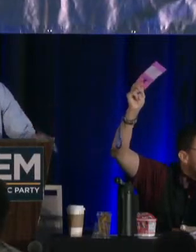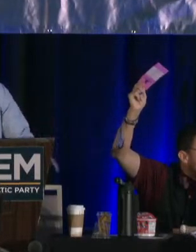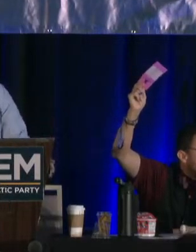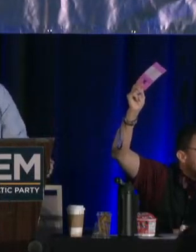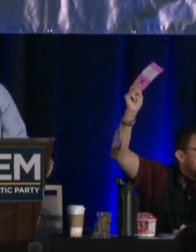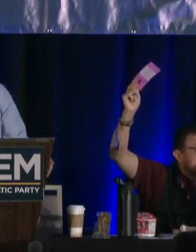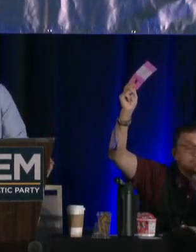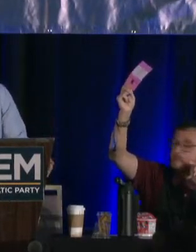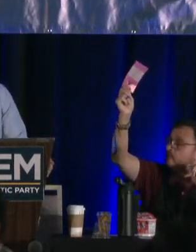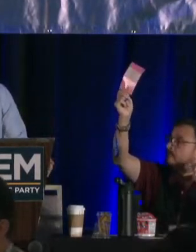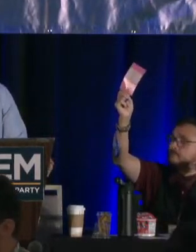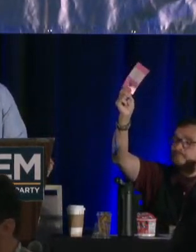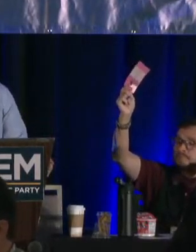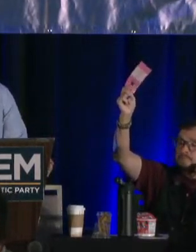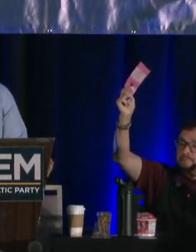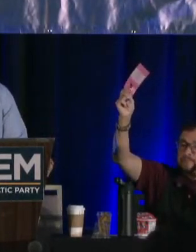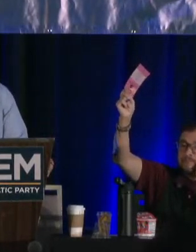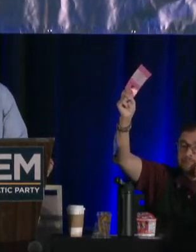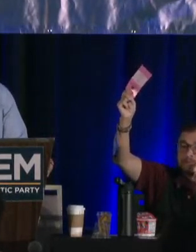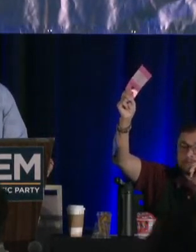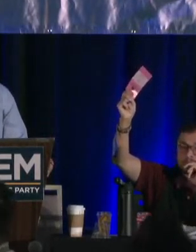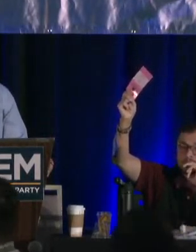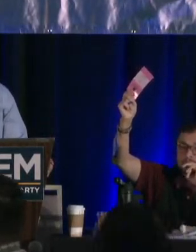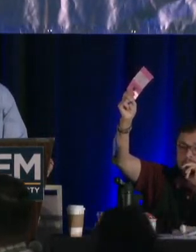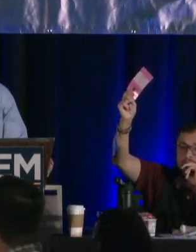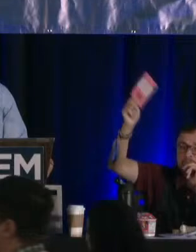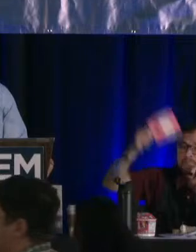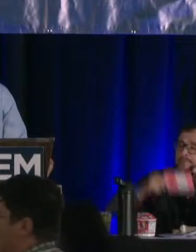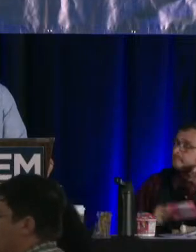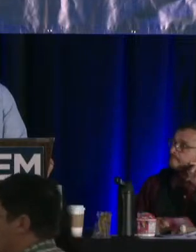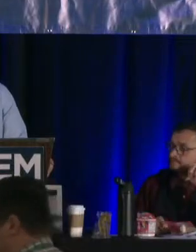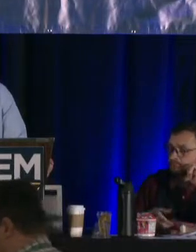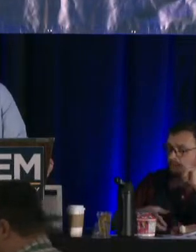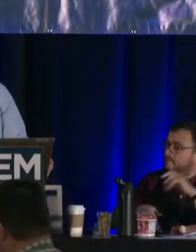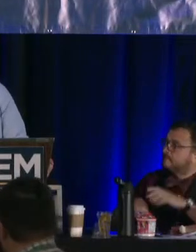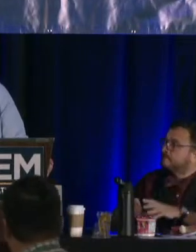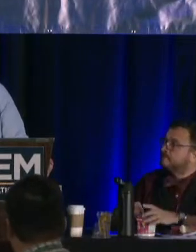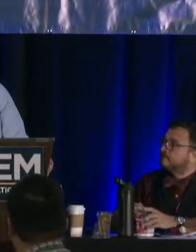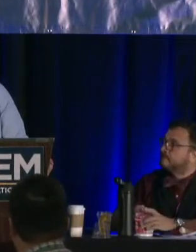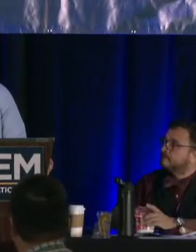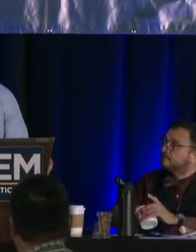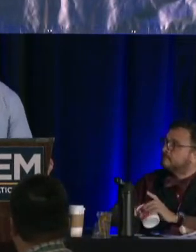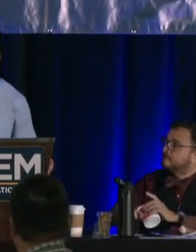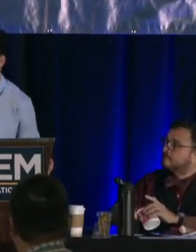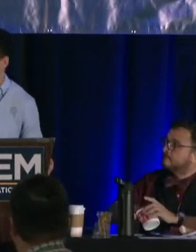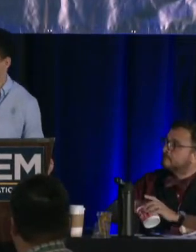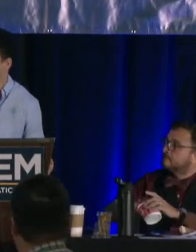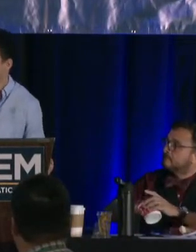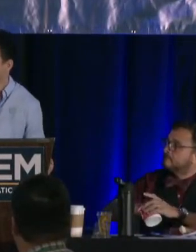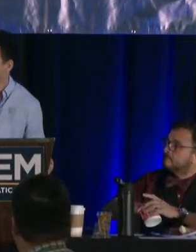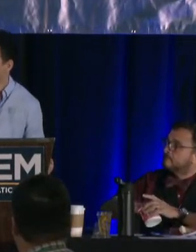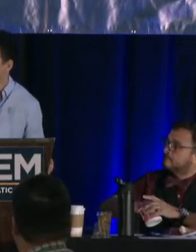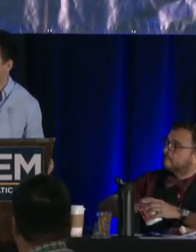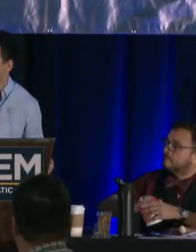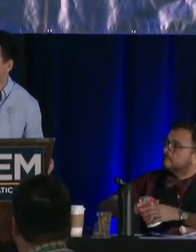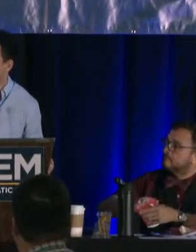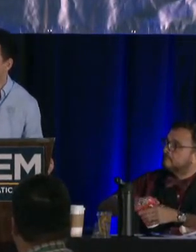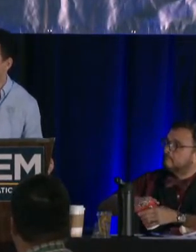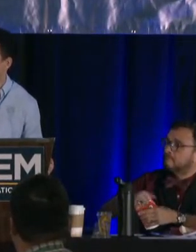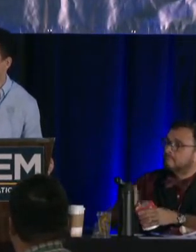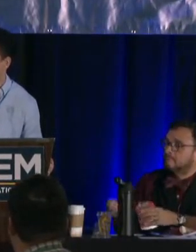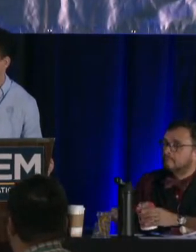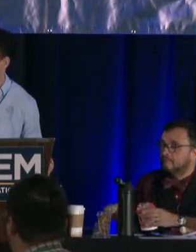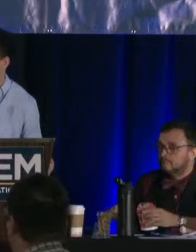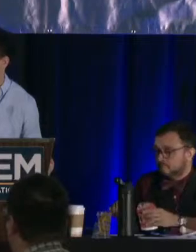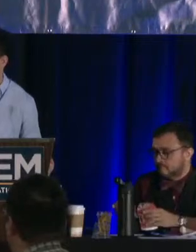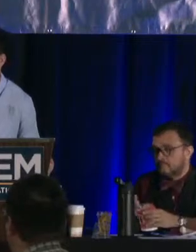cards down at this point. Just put the cards down for a second. Okay. Are So the counters in place? are the counters